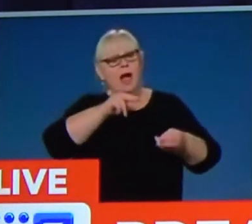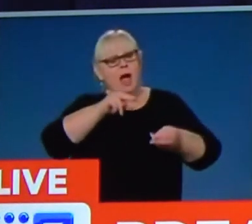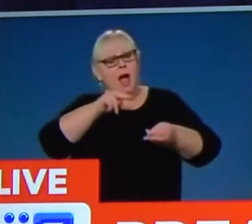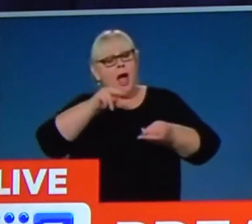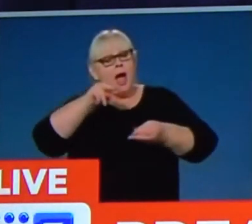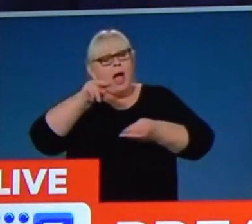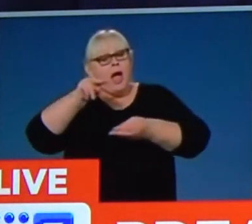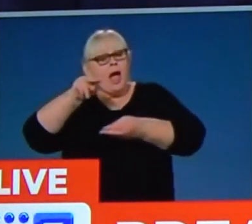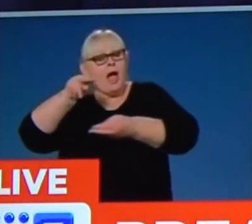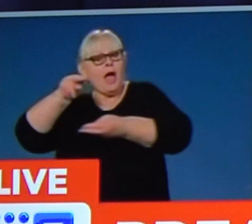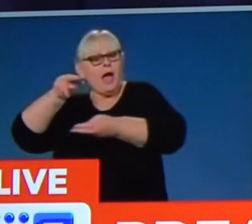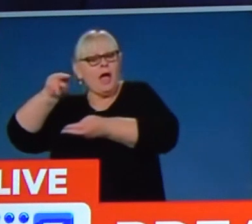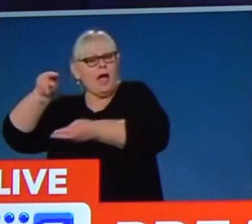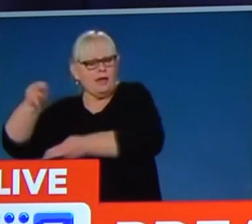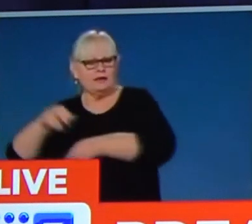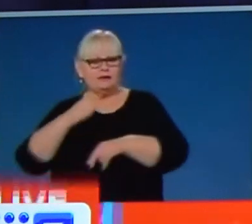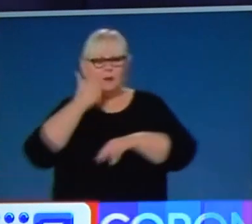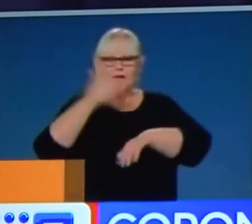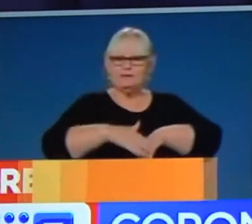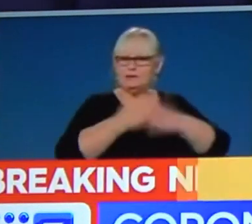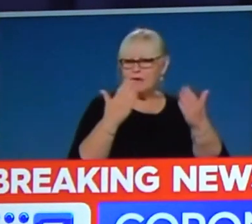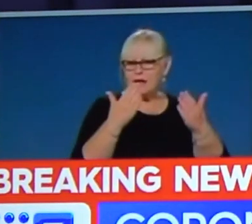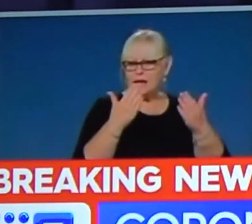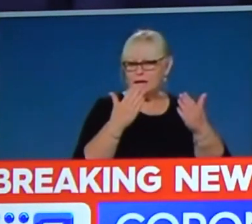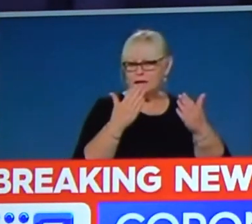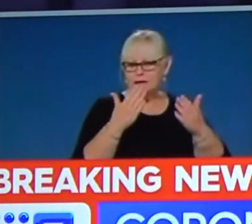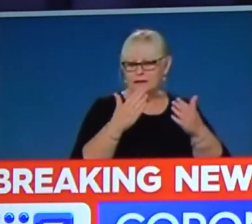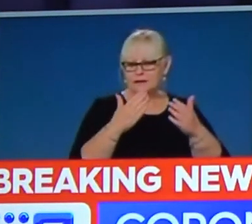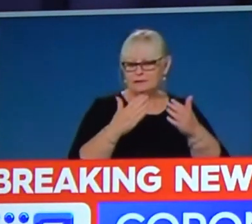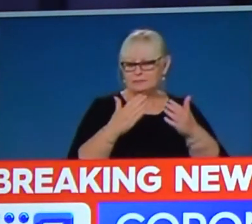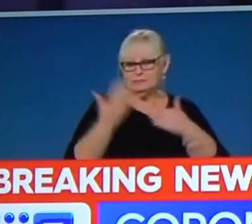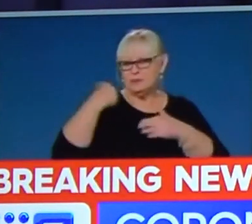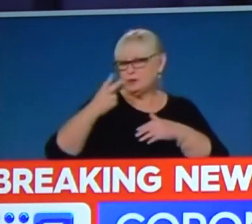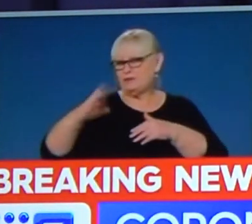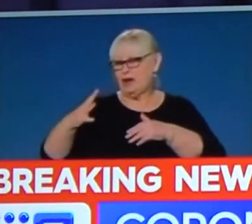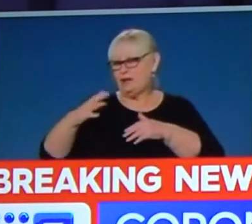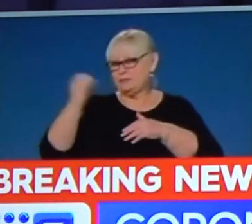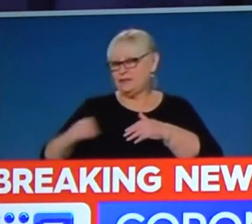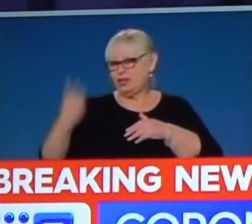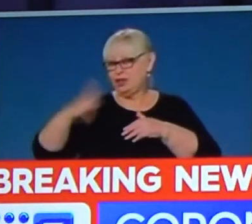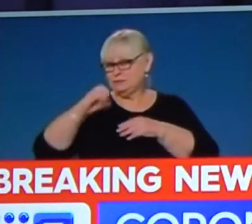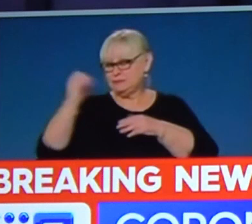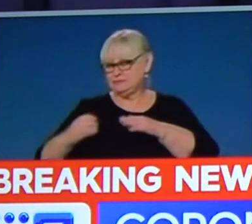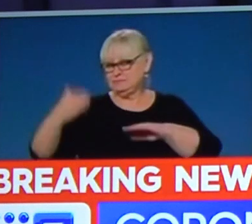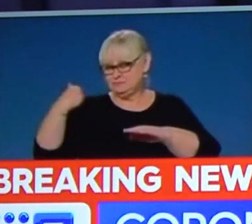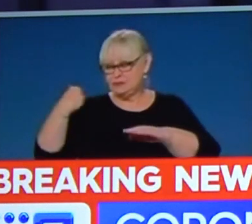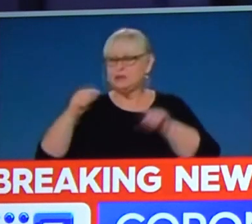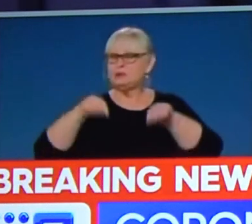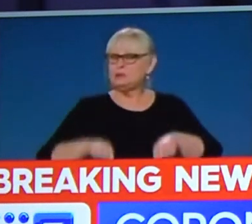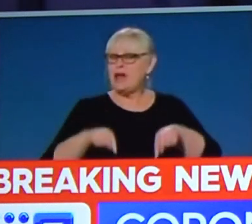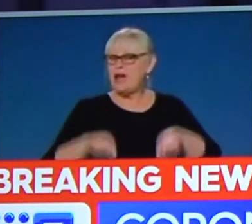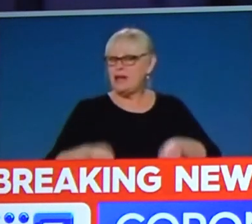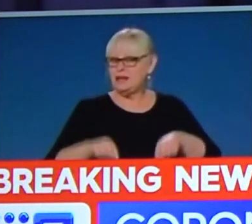This time last week, the rate of daily increase was up around 25 to 30%. Today's rate of increase actually has fallen to